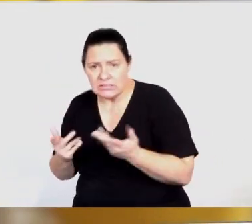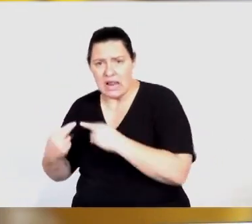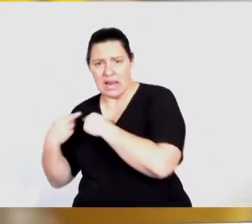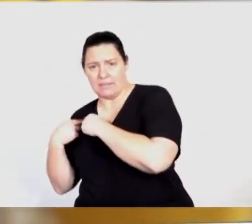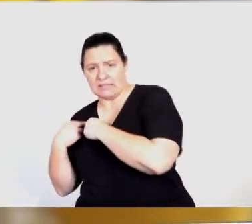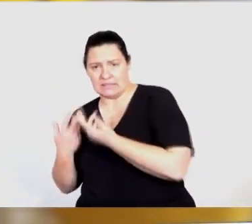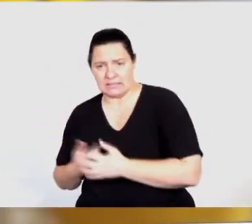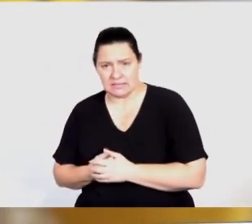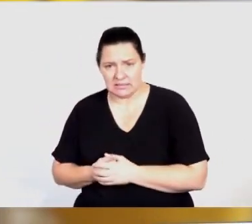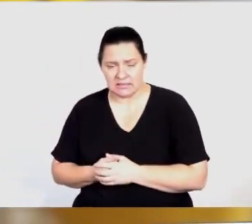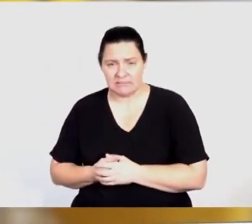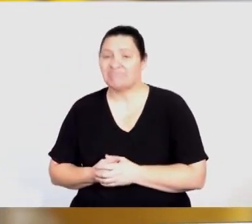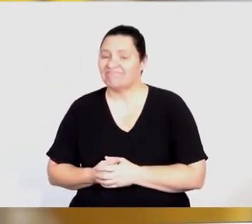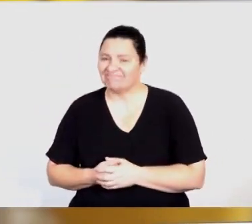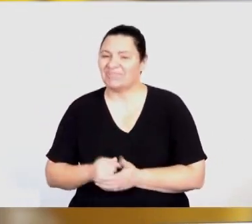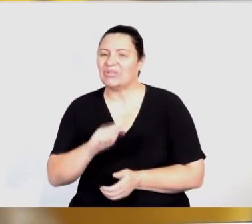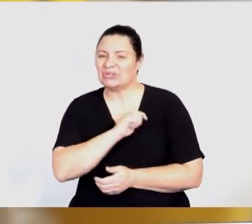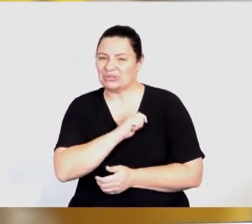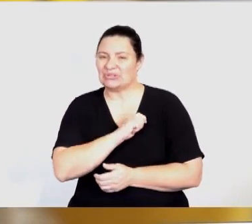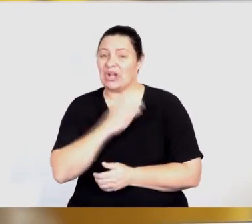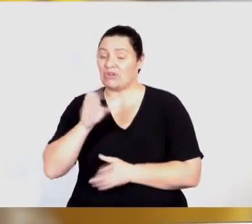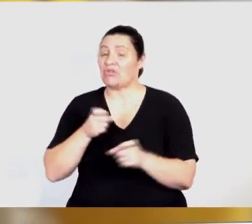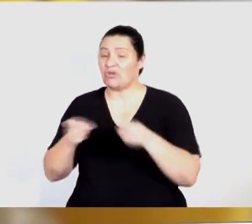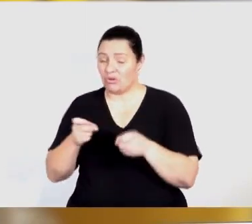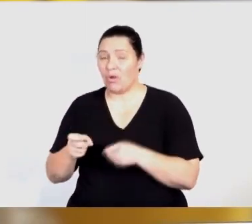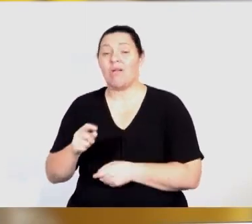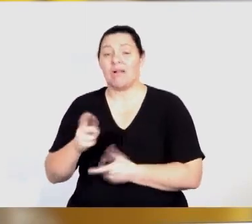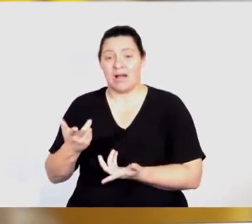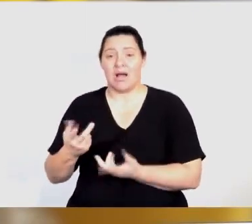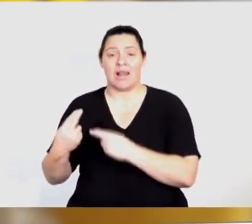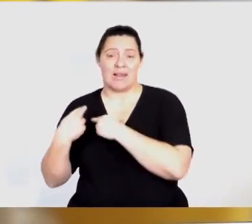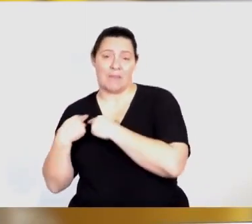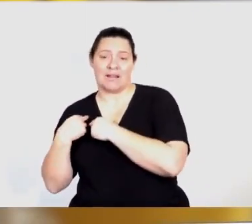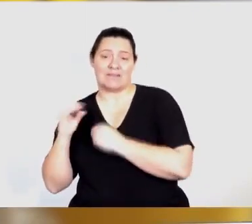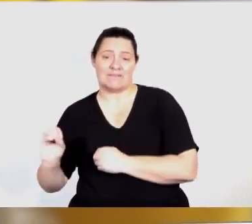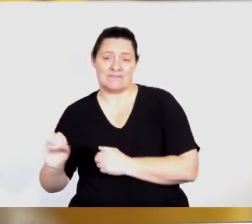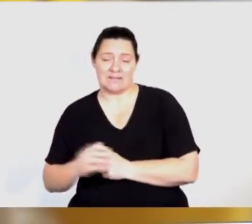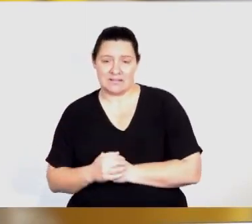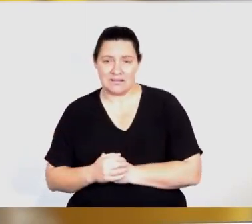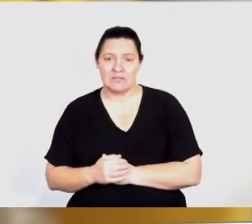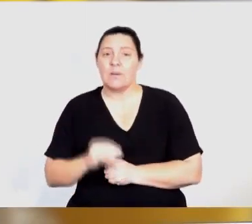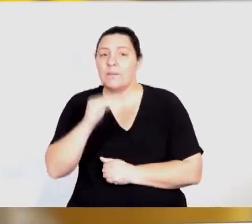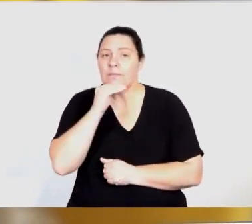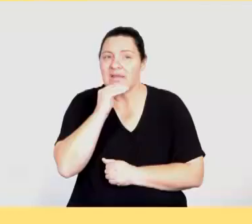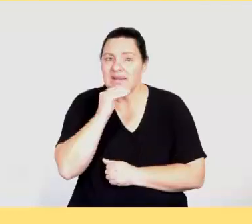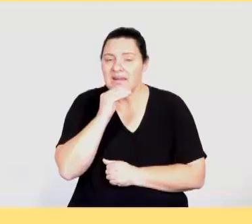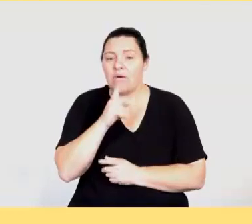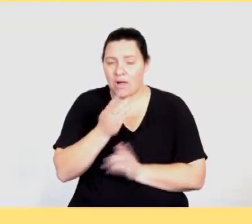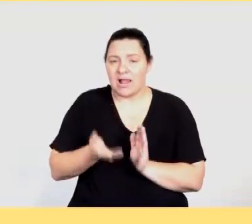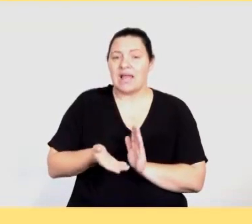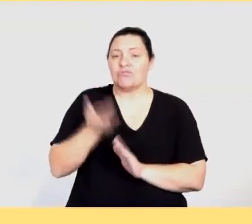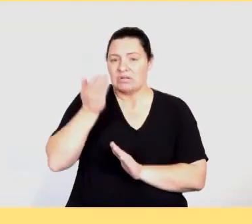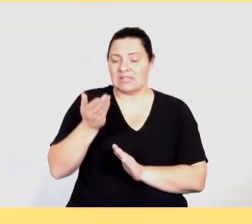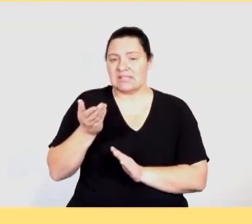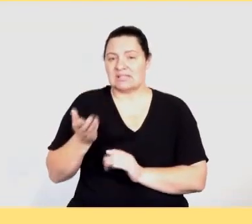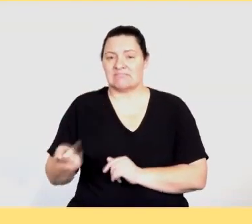equity? Is it a liability? Definitely, our creditor's control is a liability. That means it's going